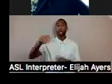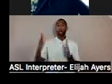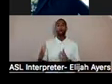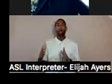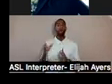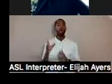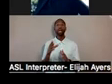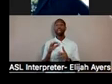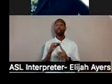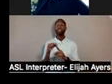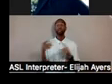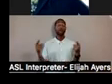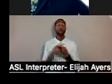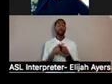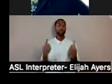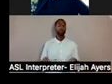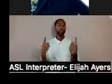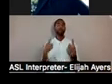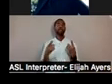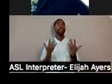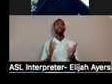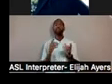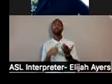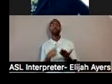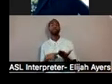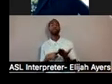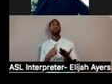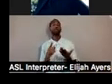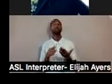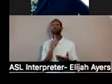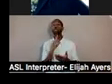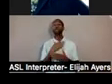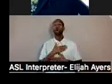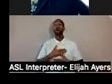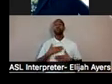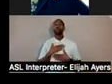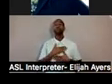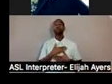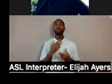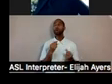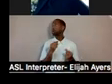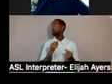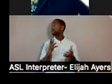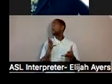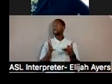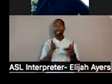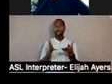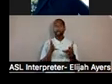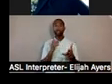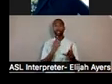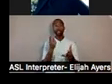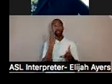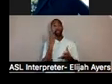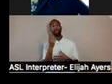in the heat of conflict, doesn't want to have to talk about it, but really appreciates receiving gestures that you see them and